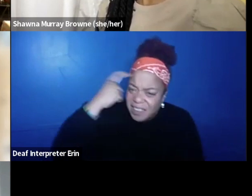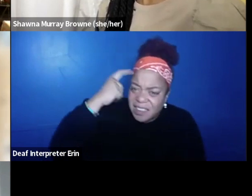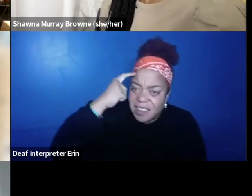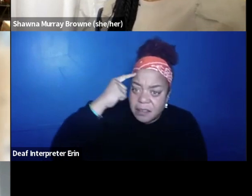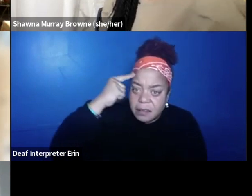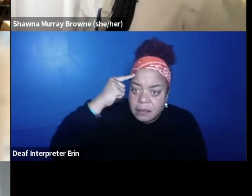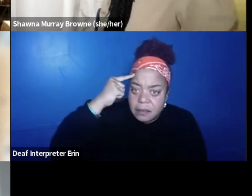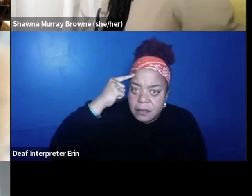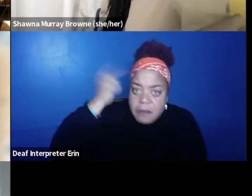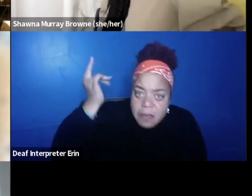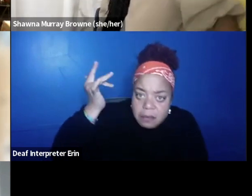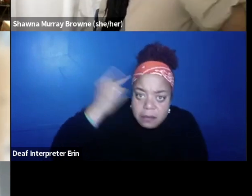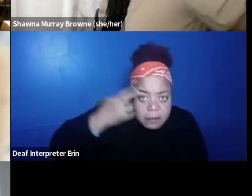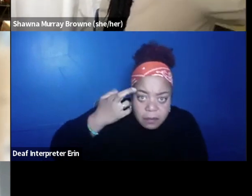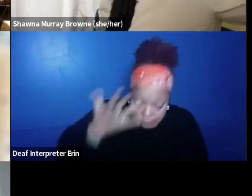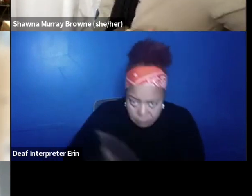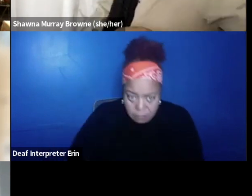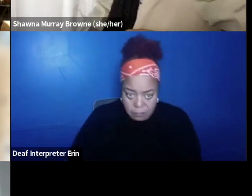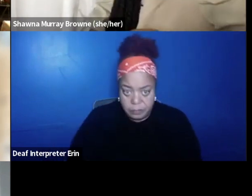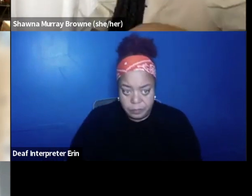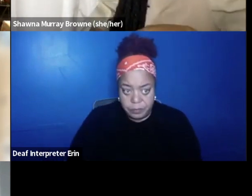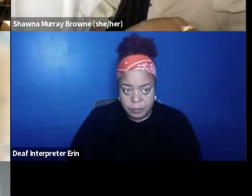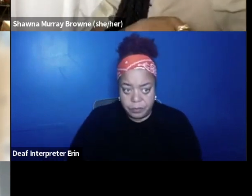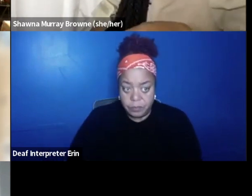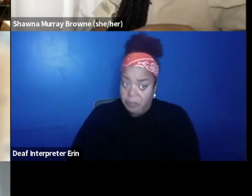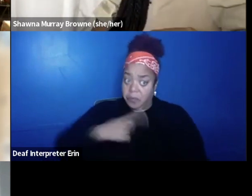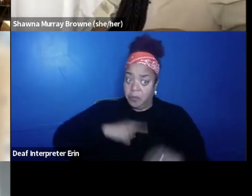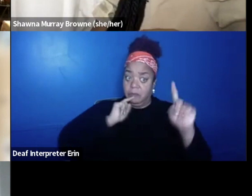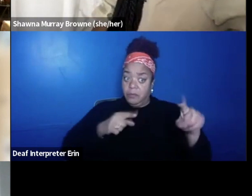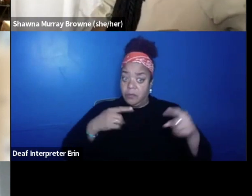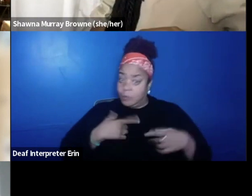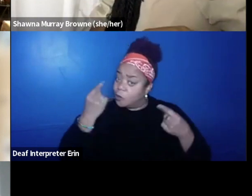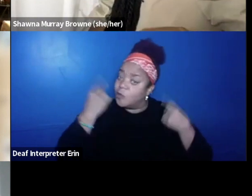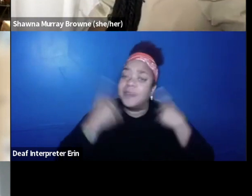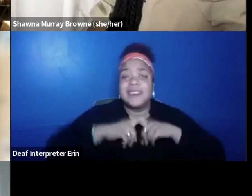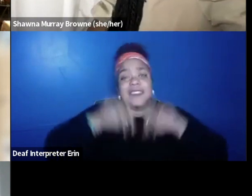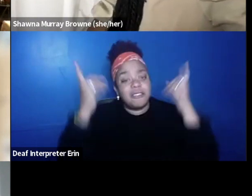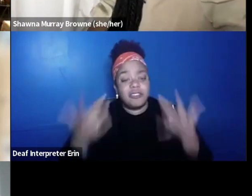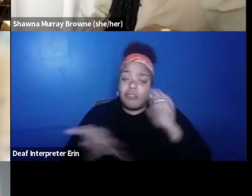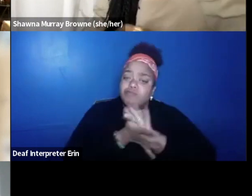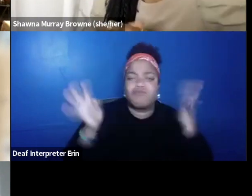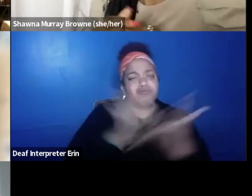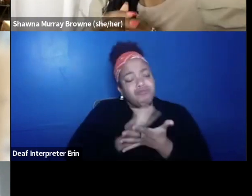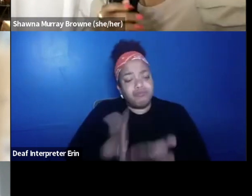something differently. And that's the actual urgency that's before us. So I'll end there. This is Idil and I'm done speaking.